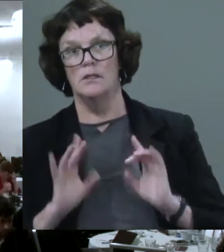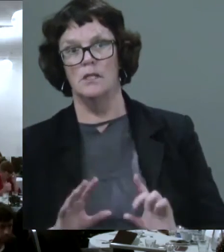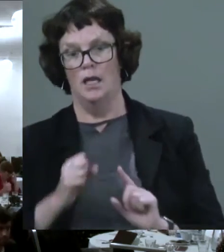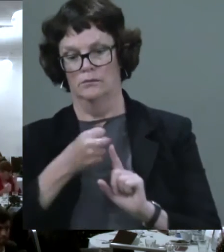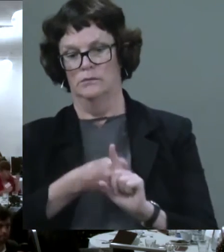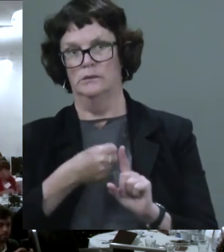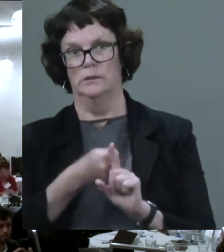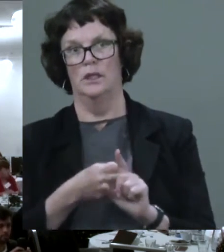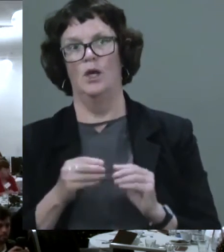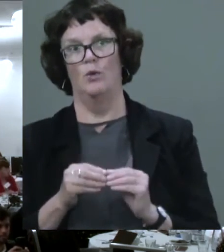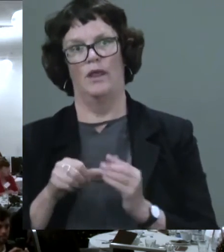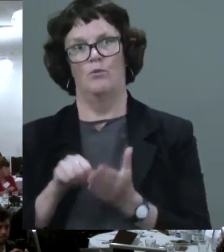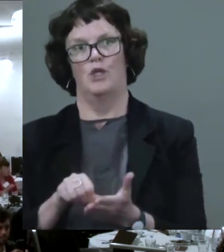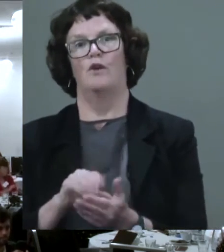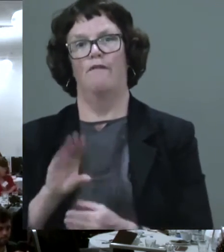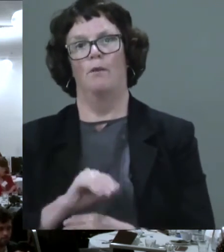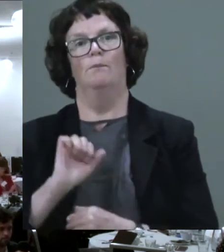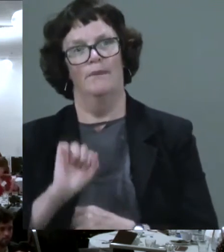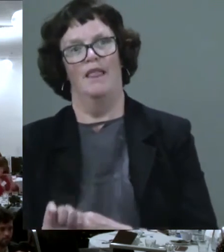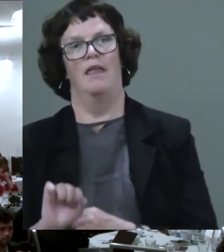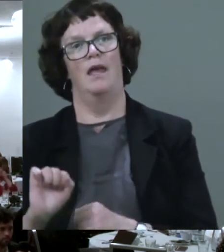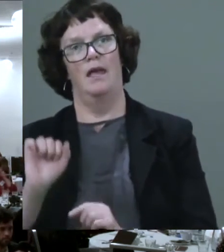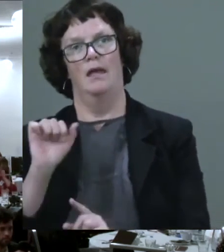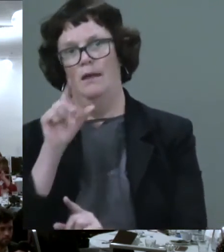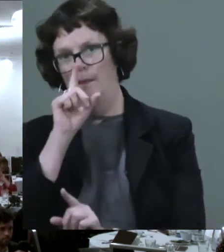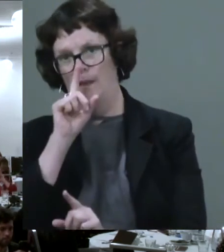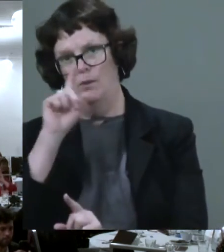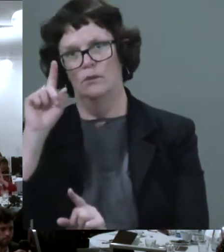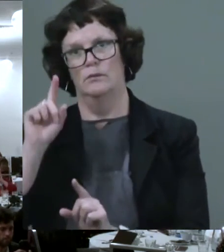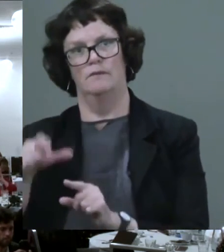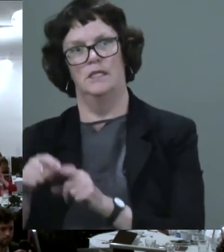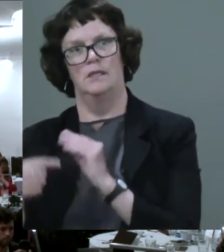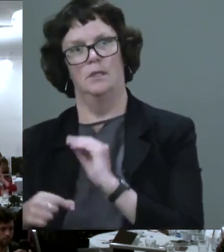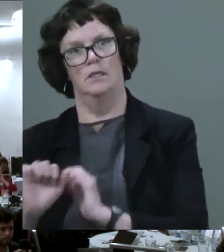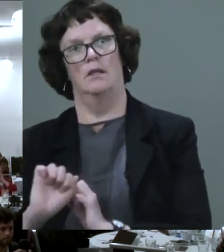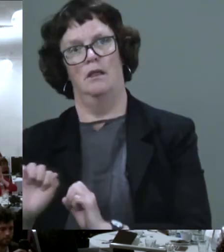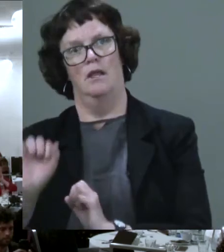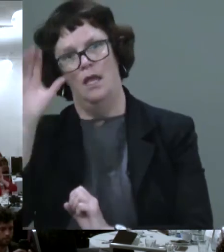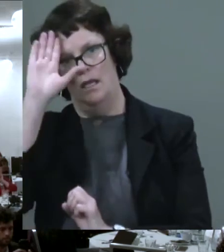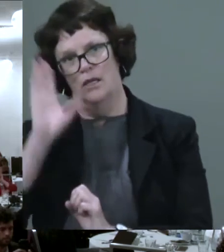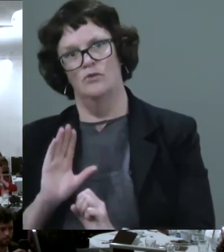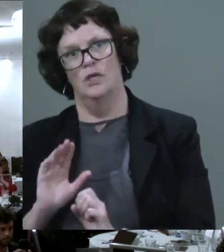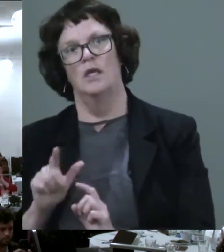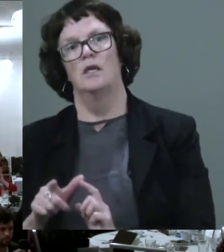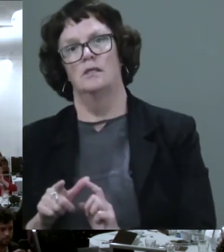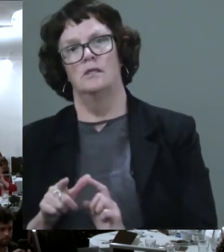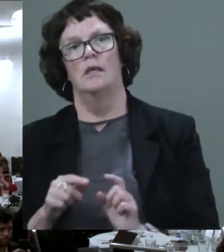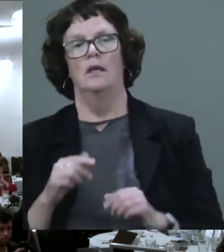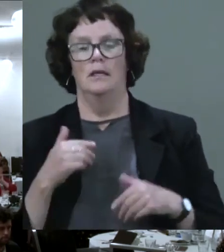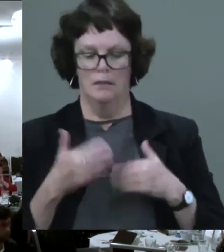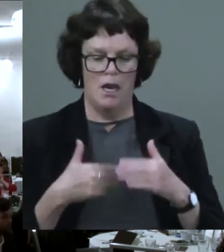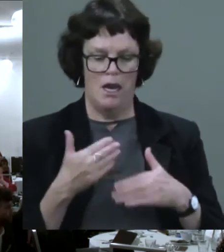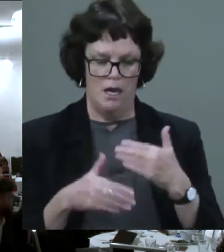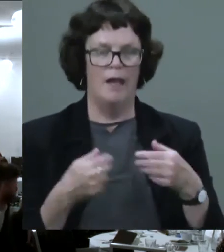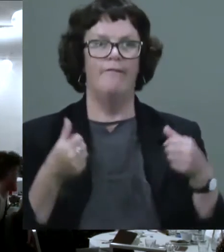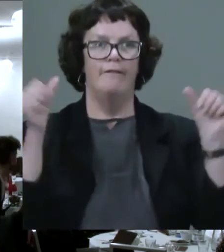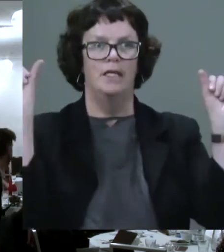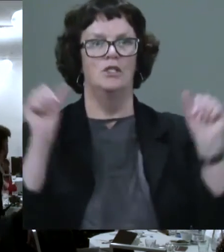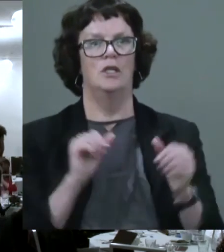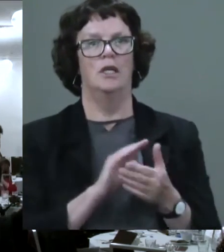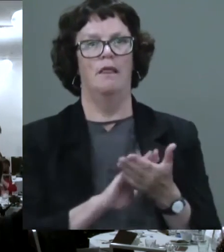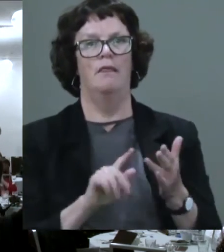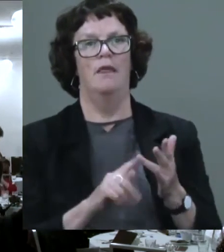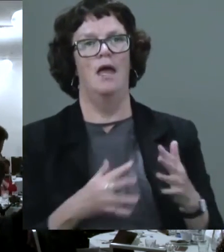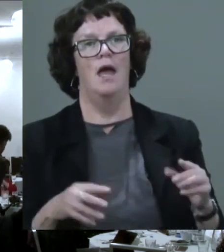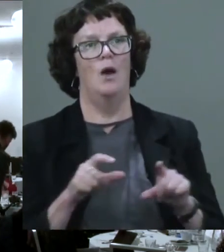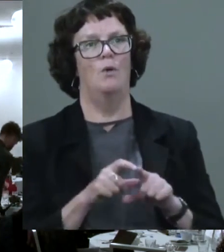pressure from their people with disabilities within their own countries that eventually the Howard government decided that it was better